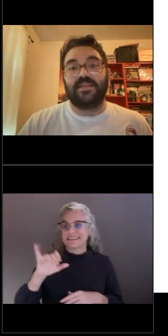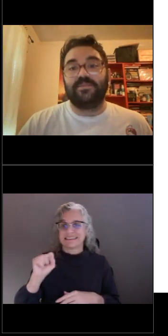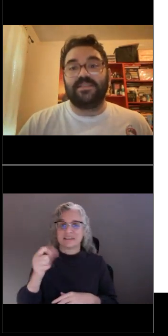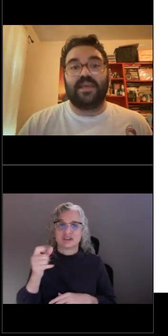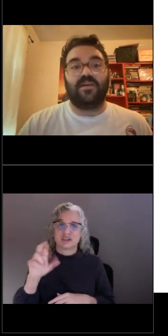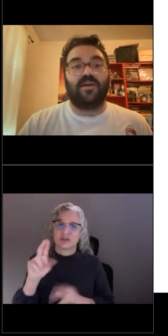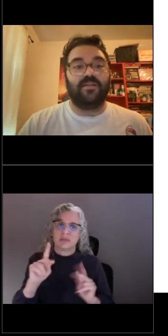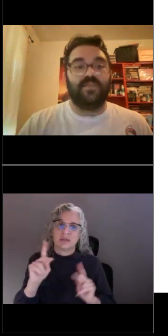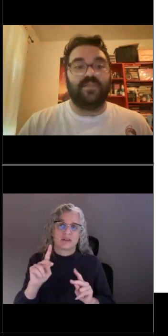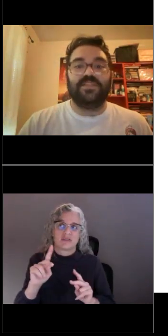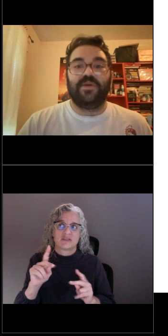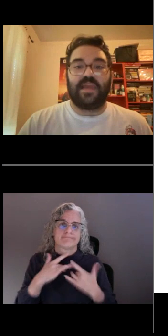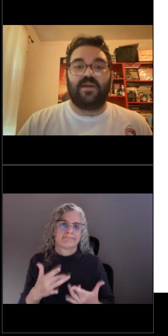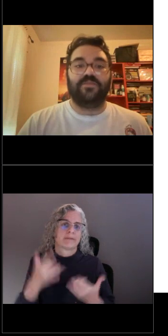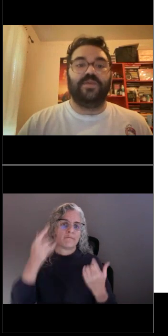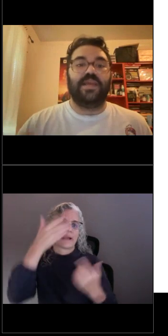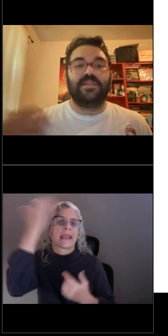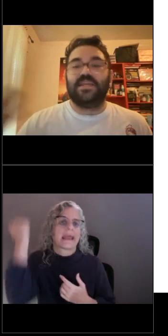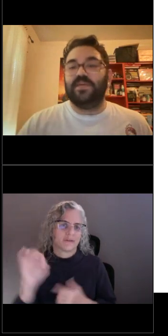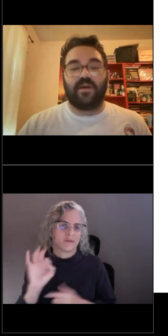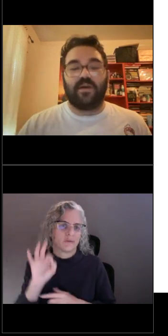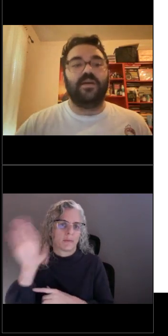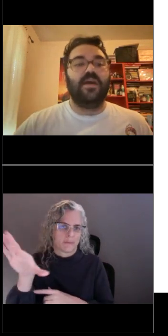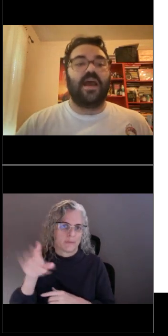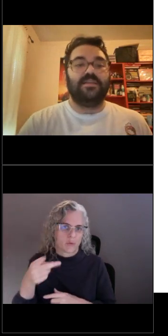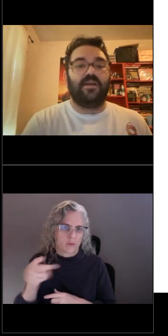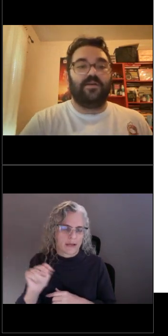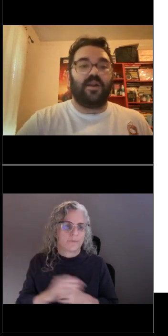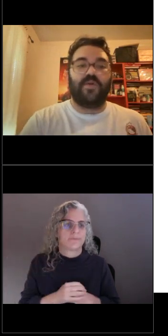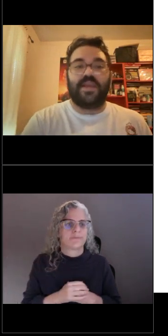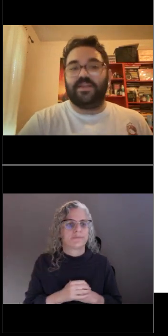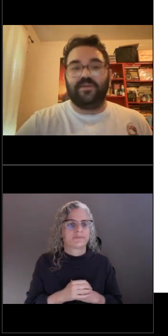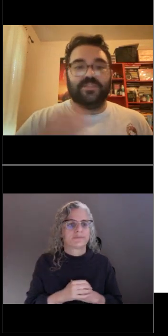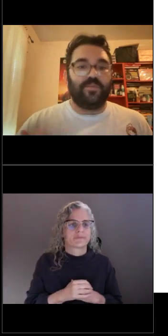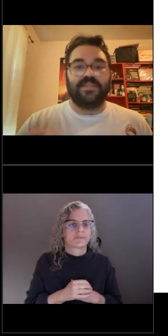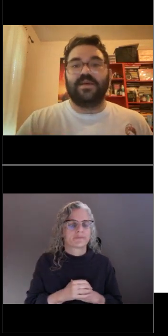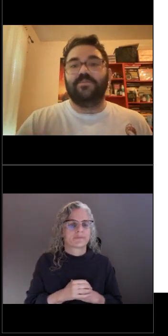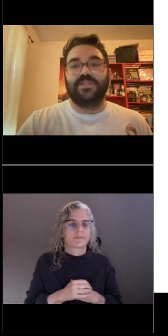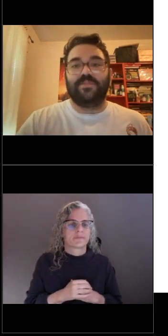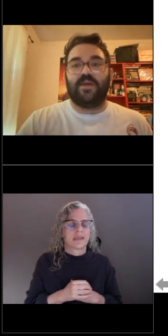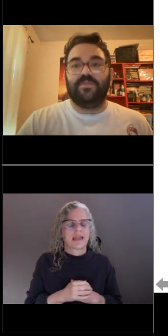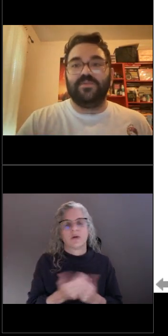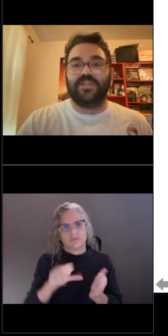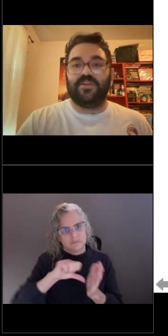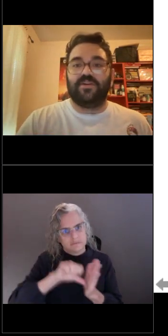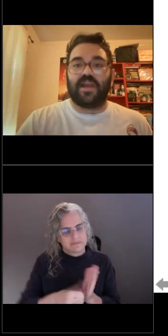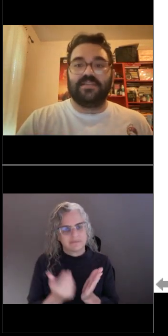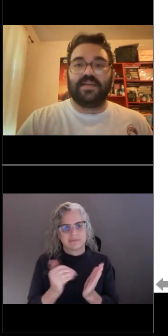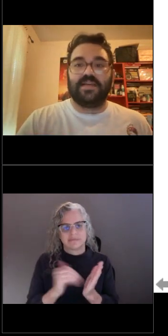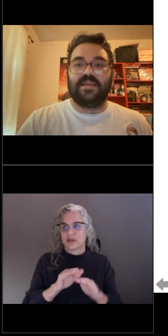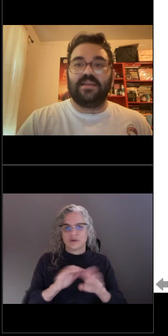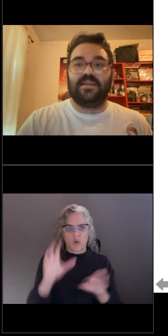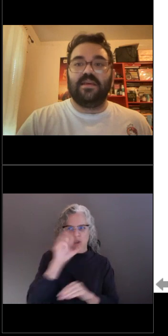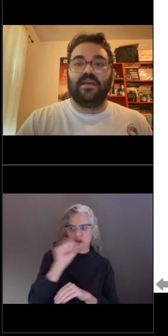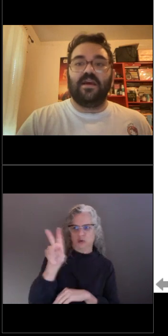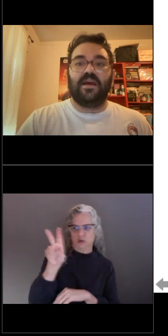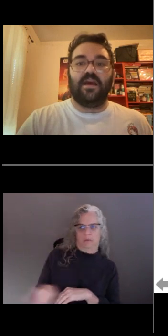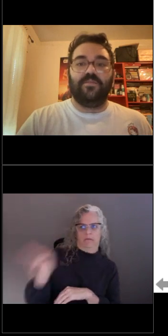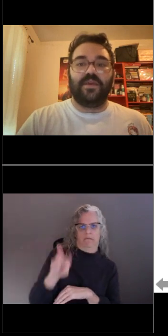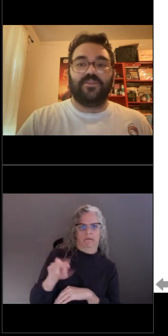that attempt to take all of this into account. We get to keep our point, don't make assumptions about people's gender